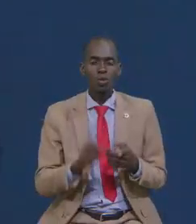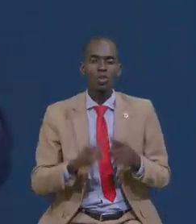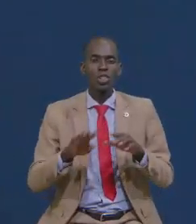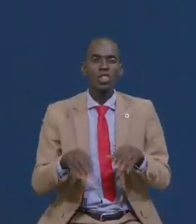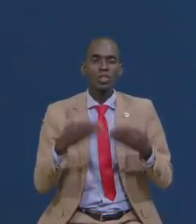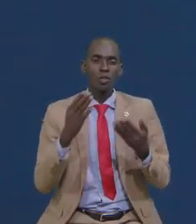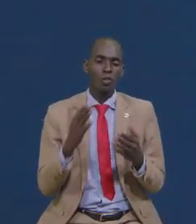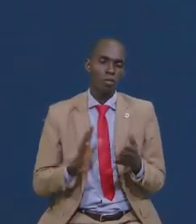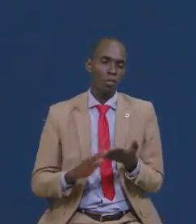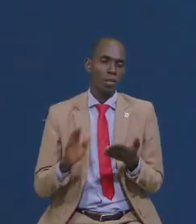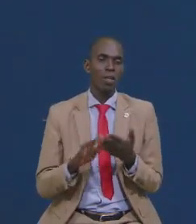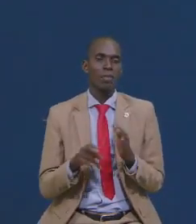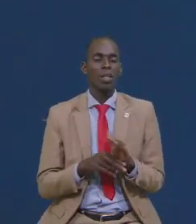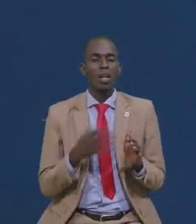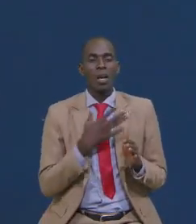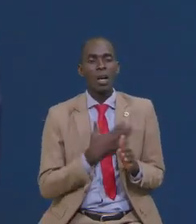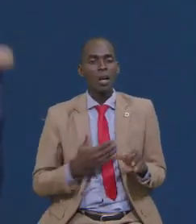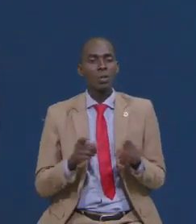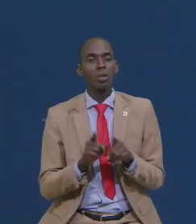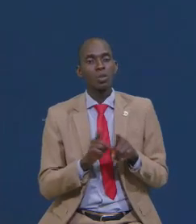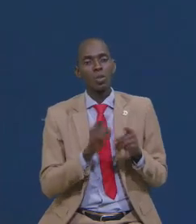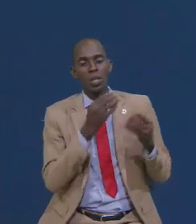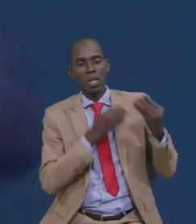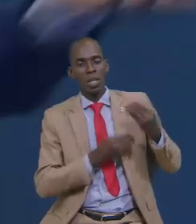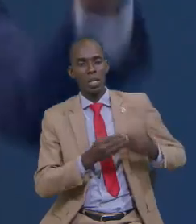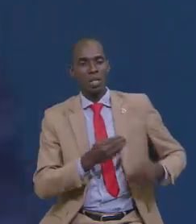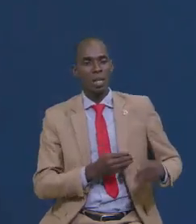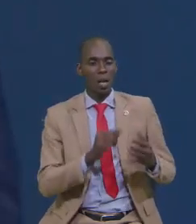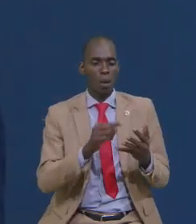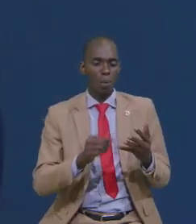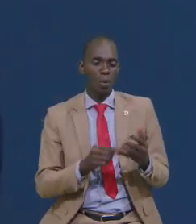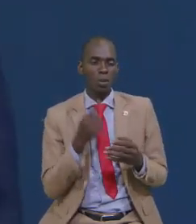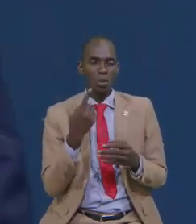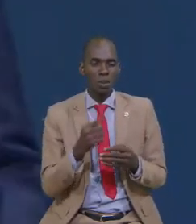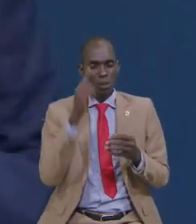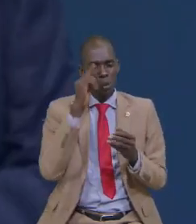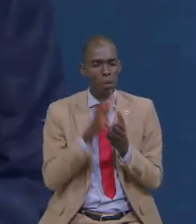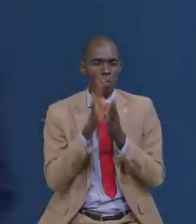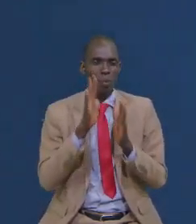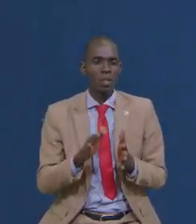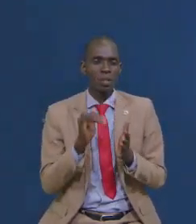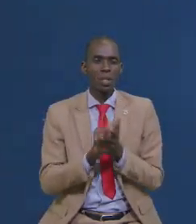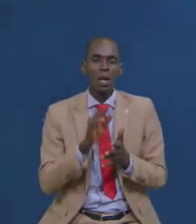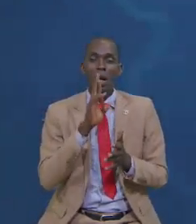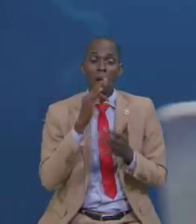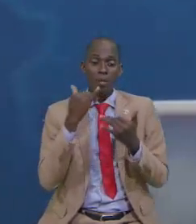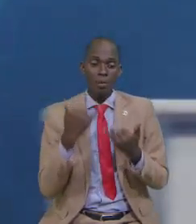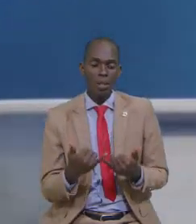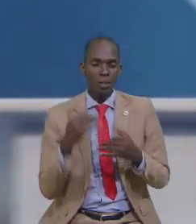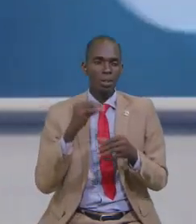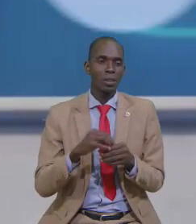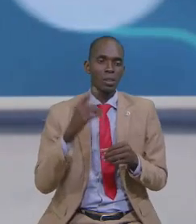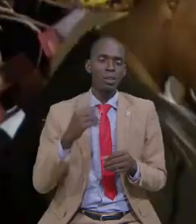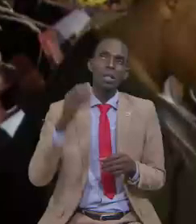and inheritance among the saints who are now in the light. Look at verse 13. In